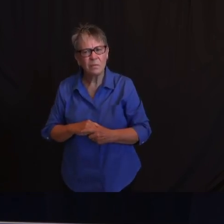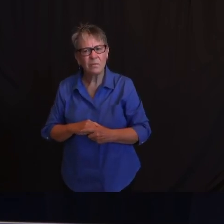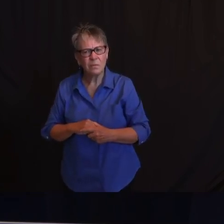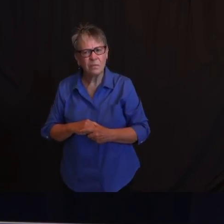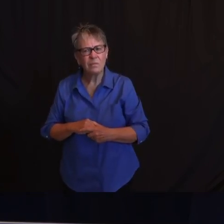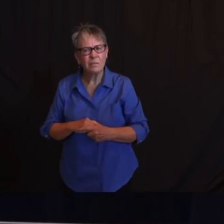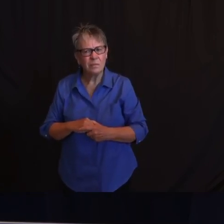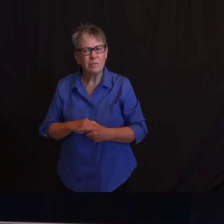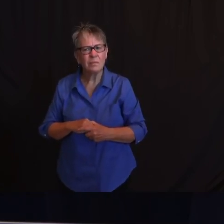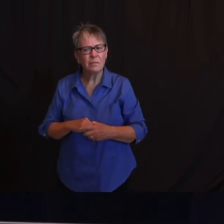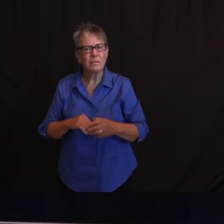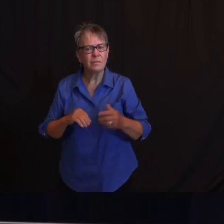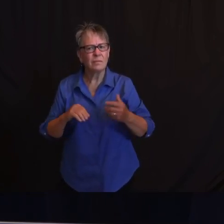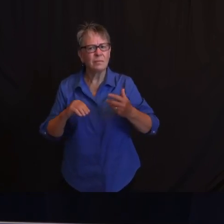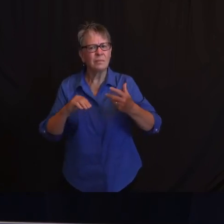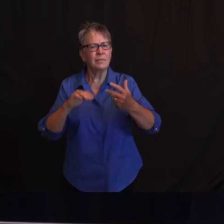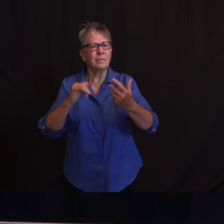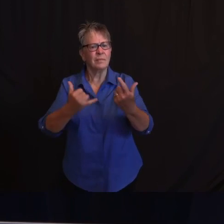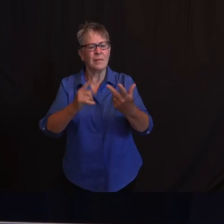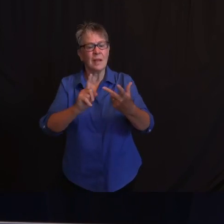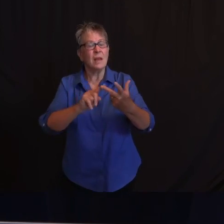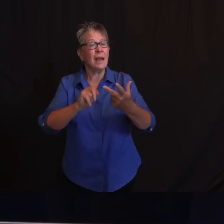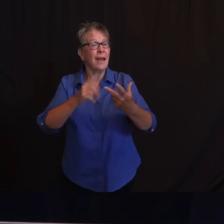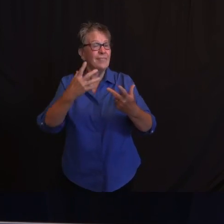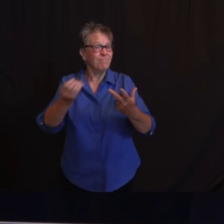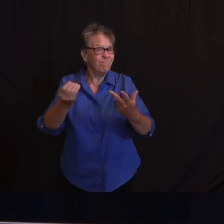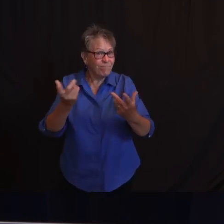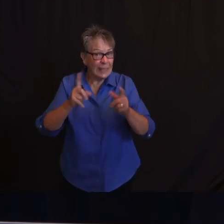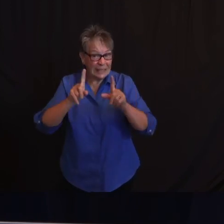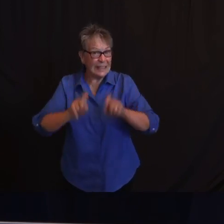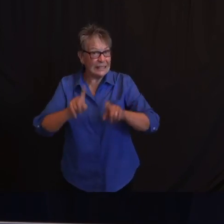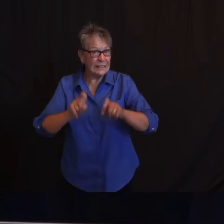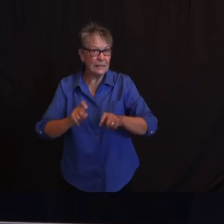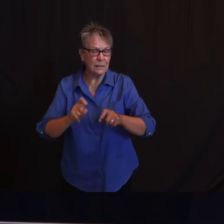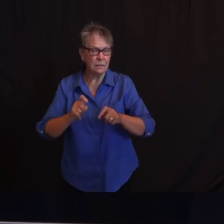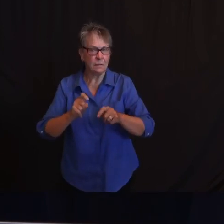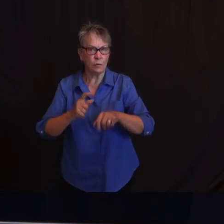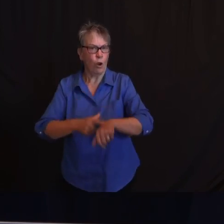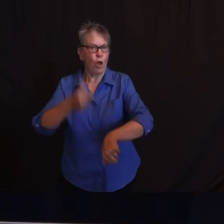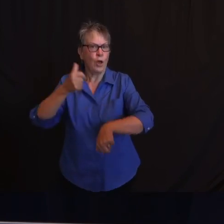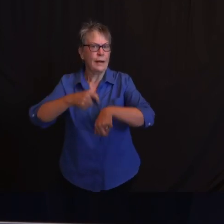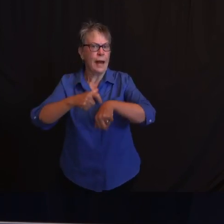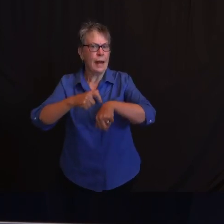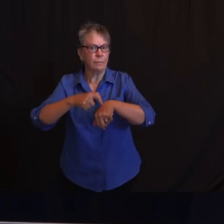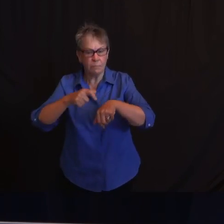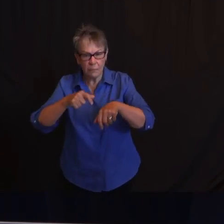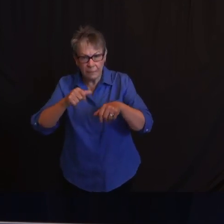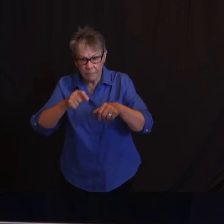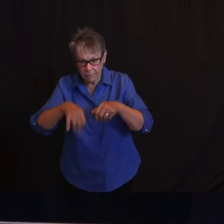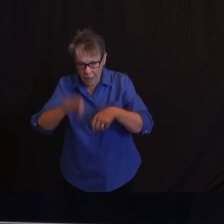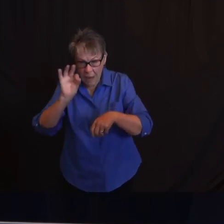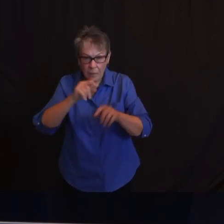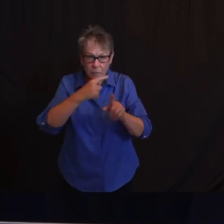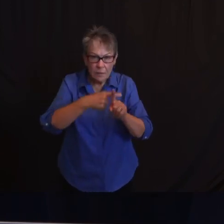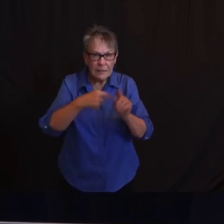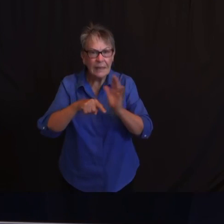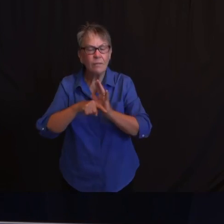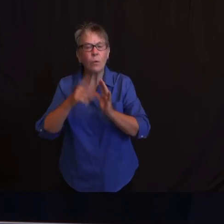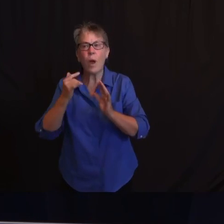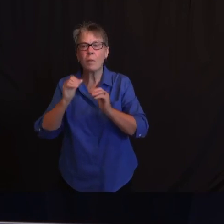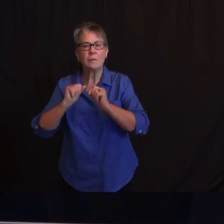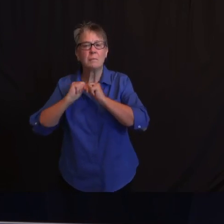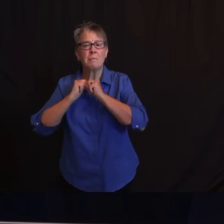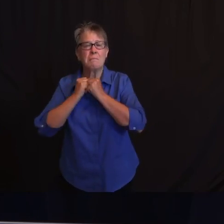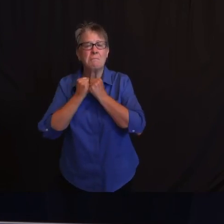unprecedented demand. Big chains like CVS are telling individuals that results could take